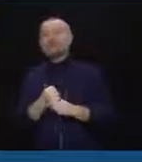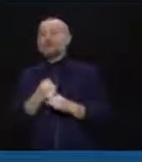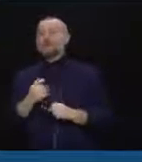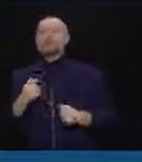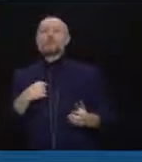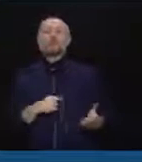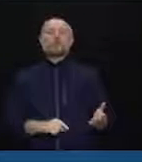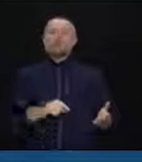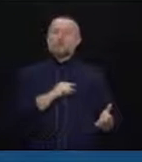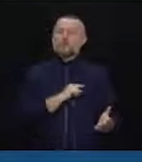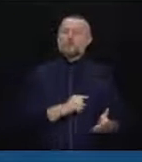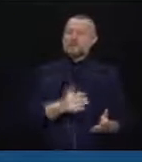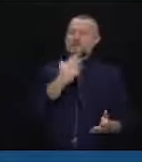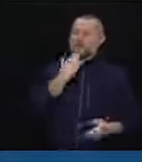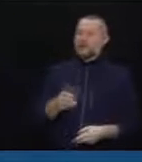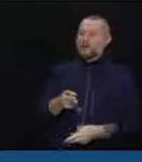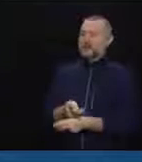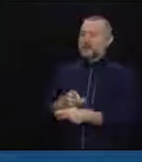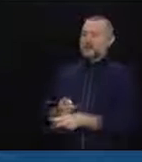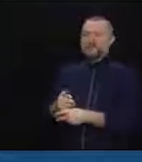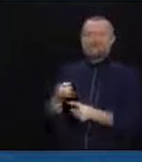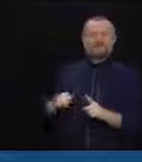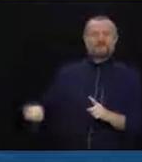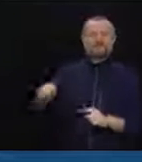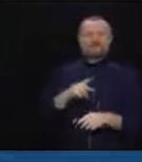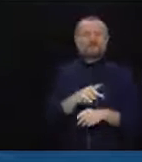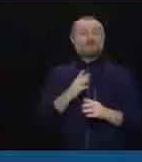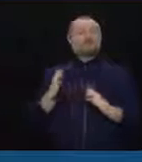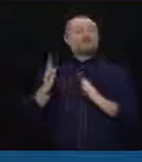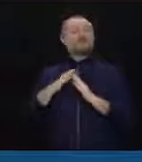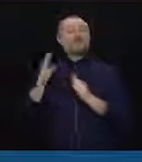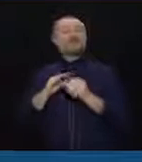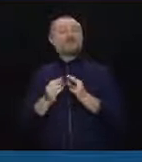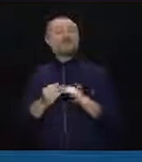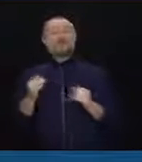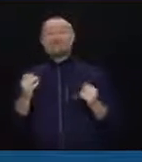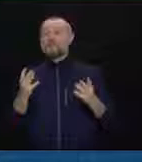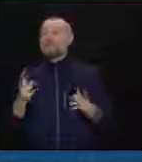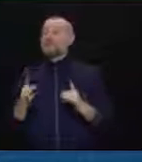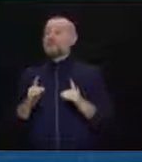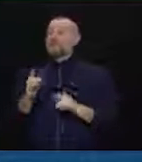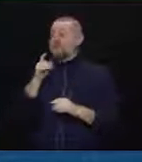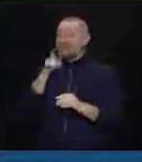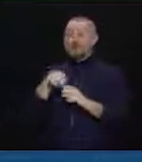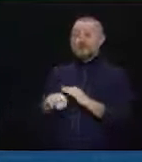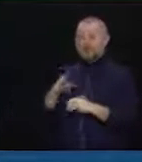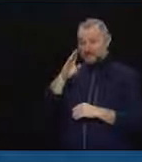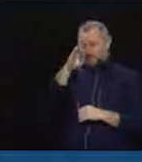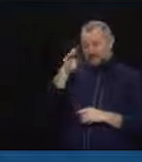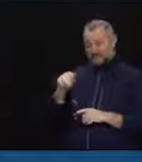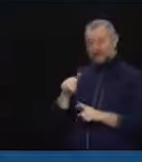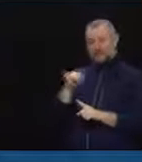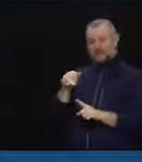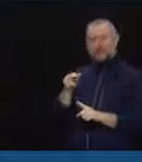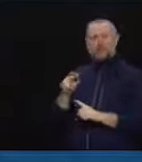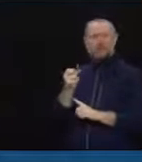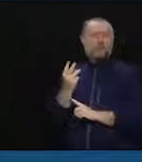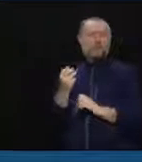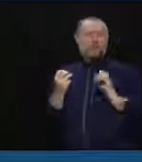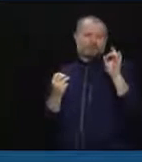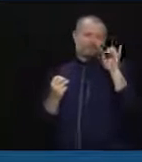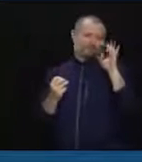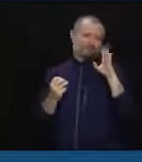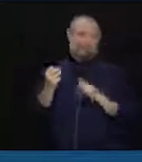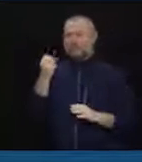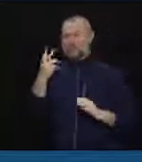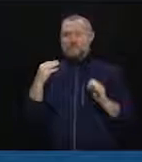seeing, as you saw that peak, how many people are hospitalized. January 12th, we had 12,000 people in hospitals. We've